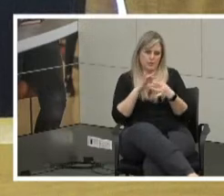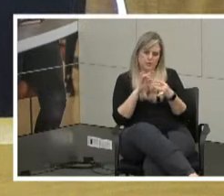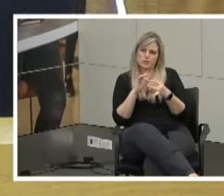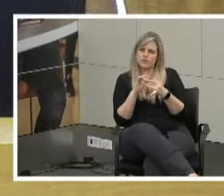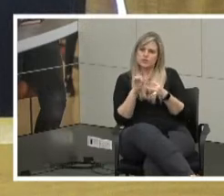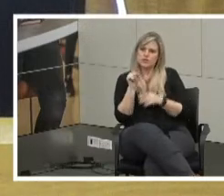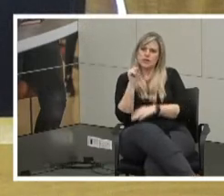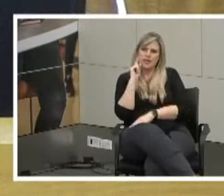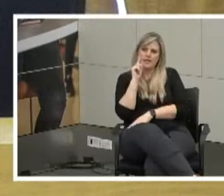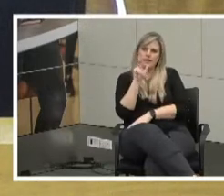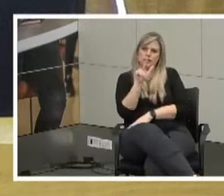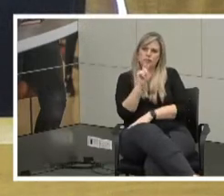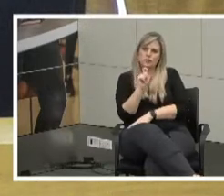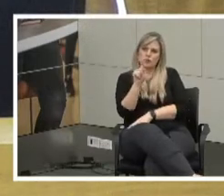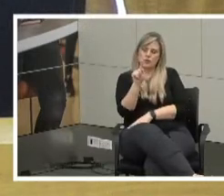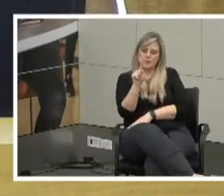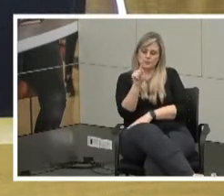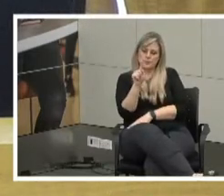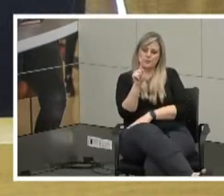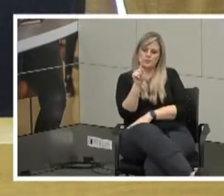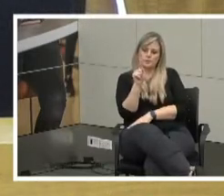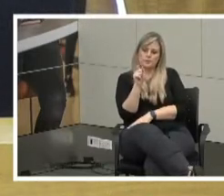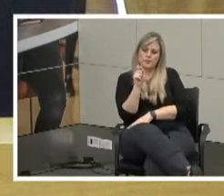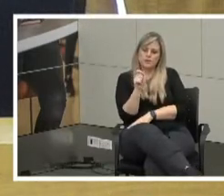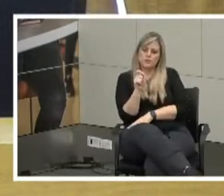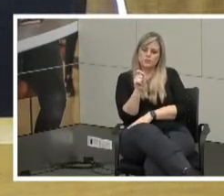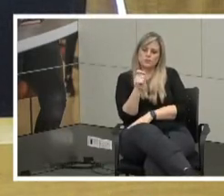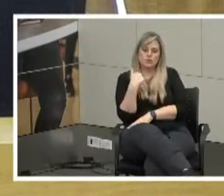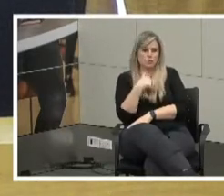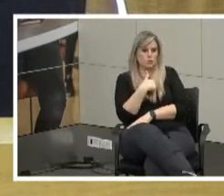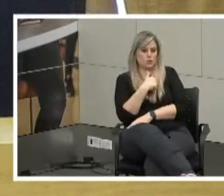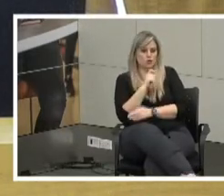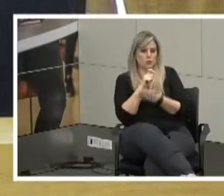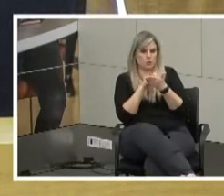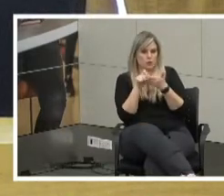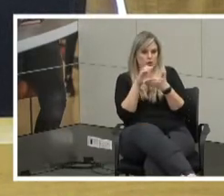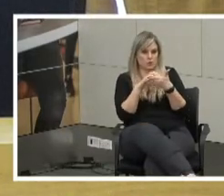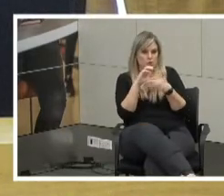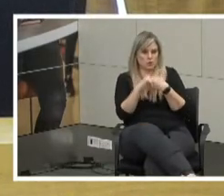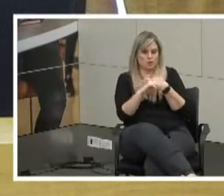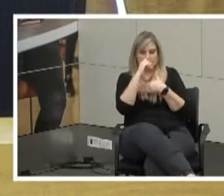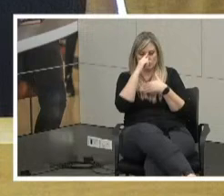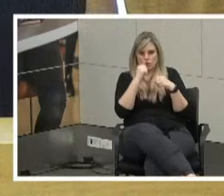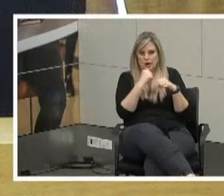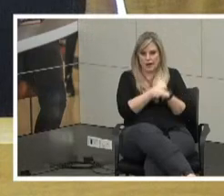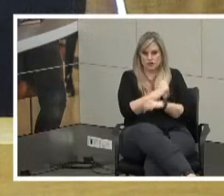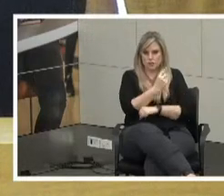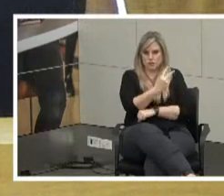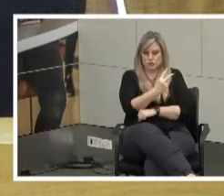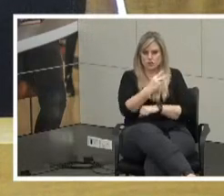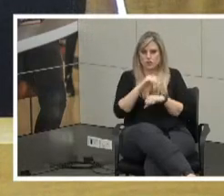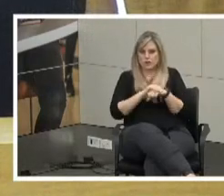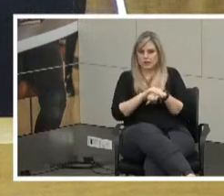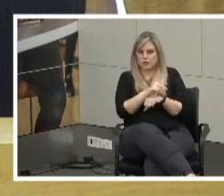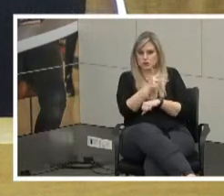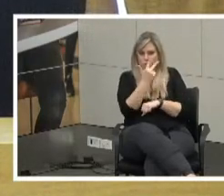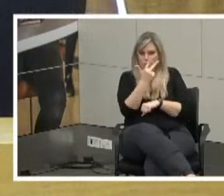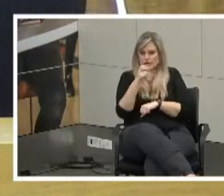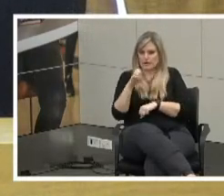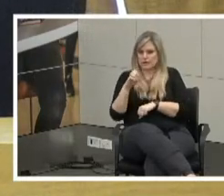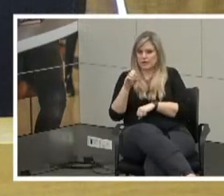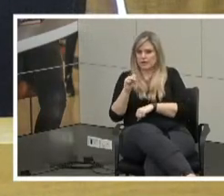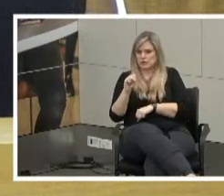think 3.1 that um we are writing curriculum for Algebra 2 English 3 and